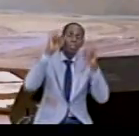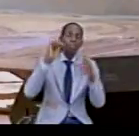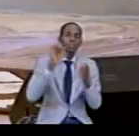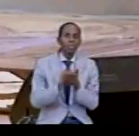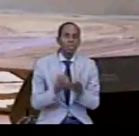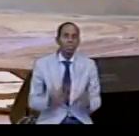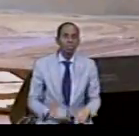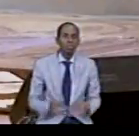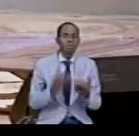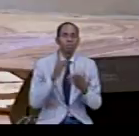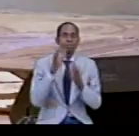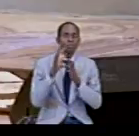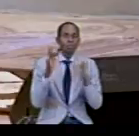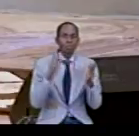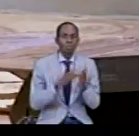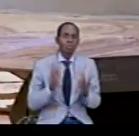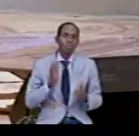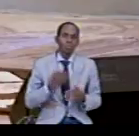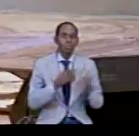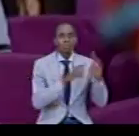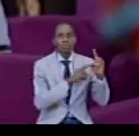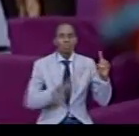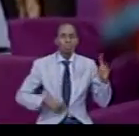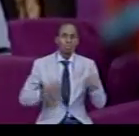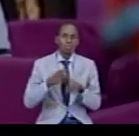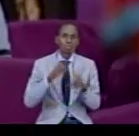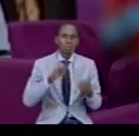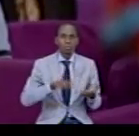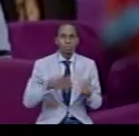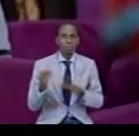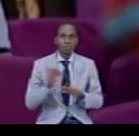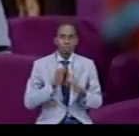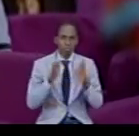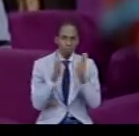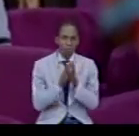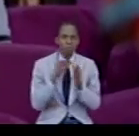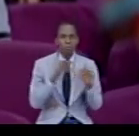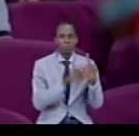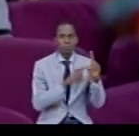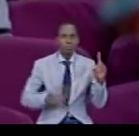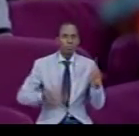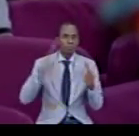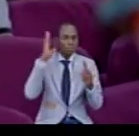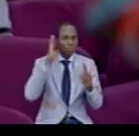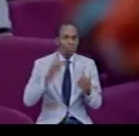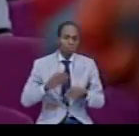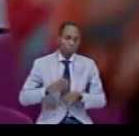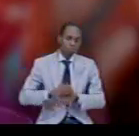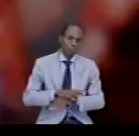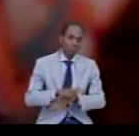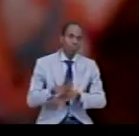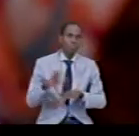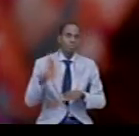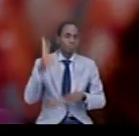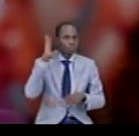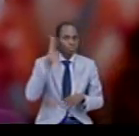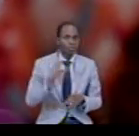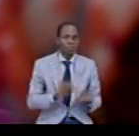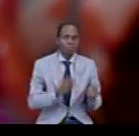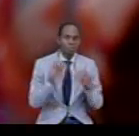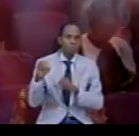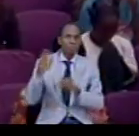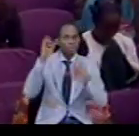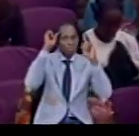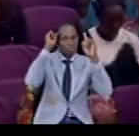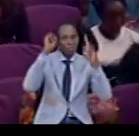Jesus our lord from the dead I pray the Lord will impart impute his righteousness